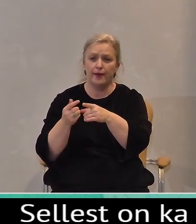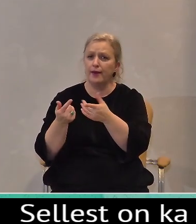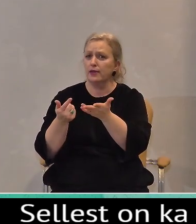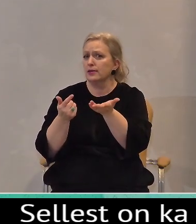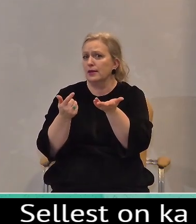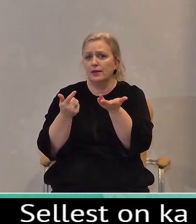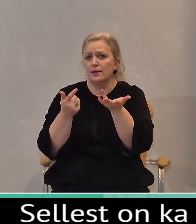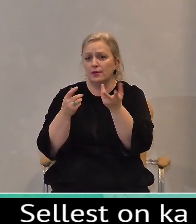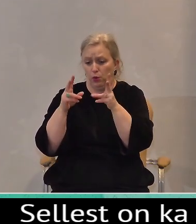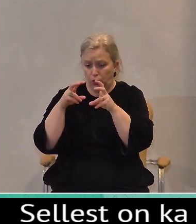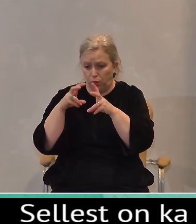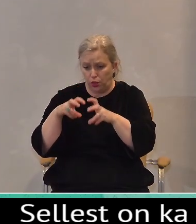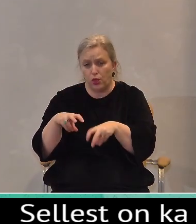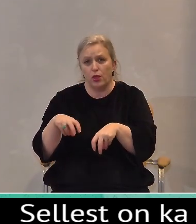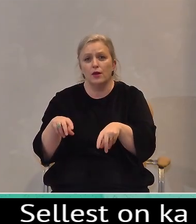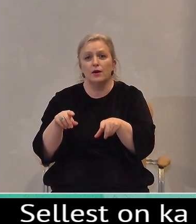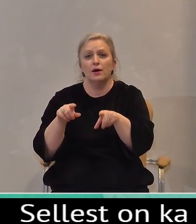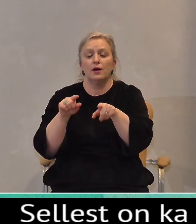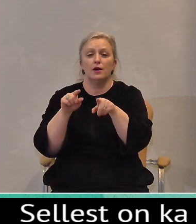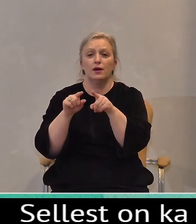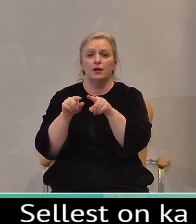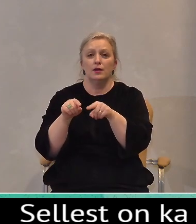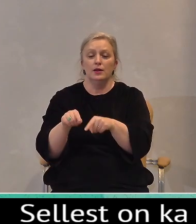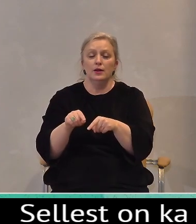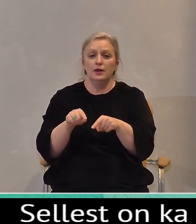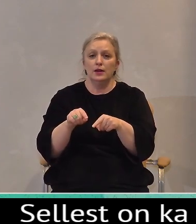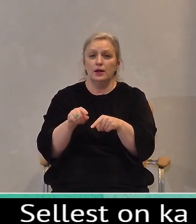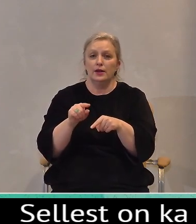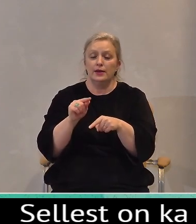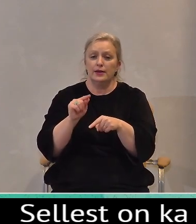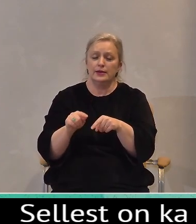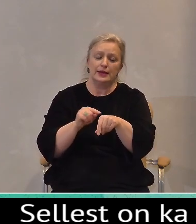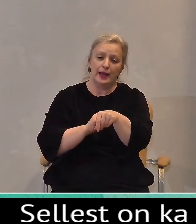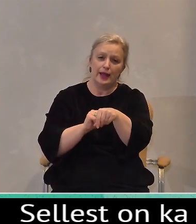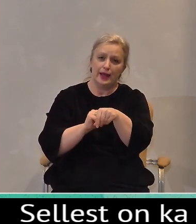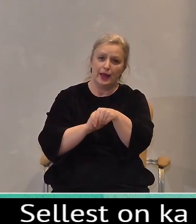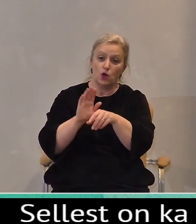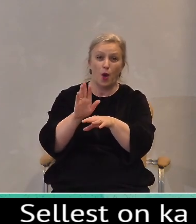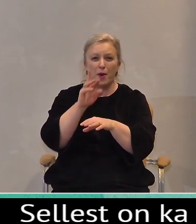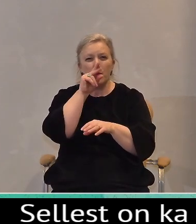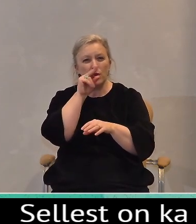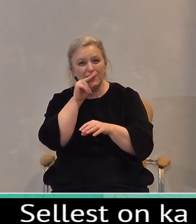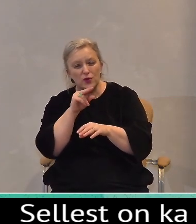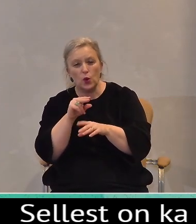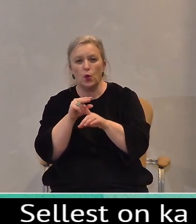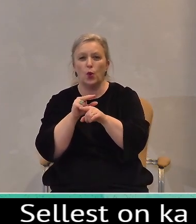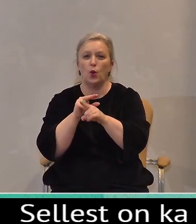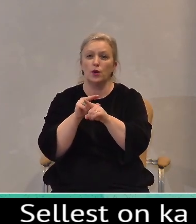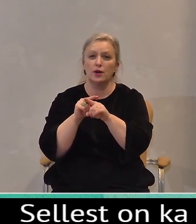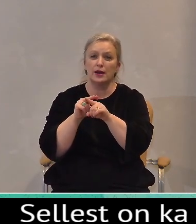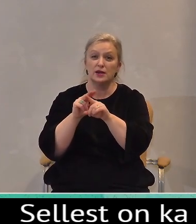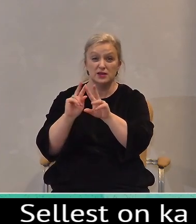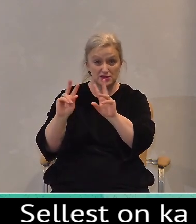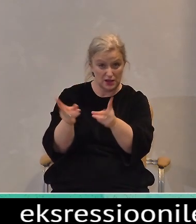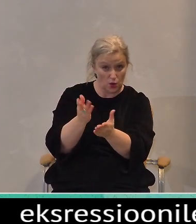would like to know that in the hundreds of genes, of which we might be able to explore tens, whether the